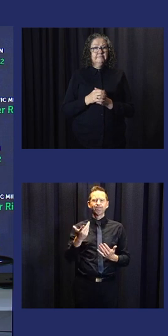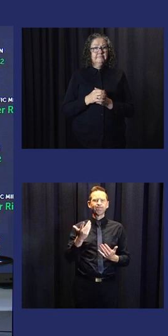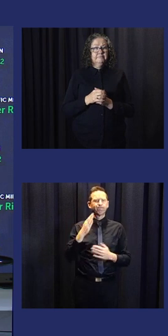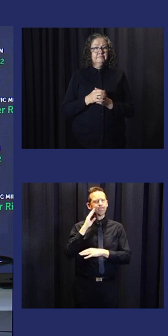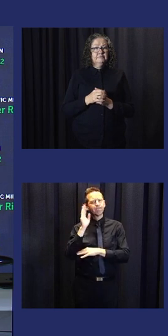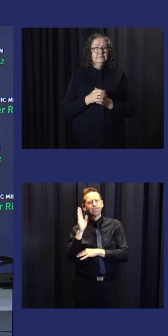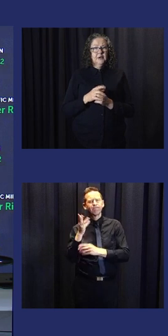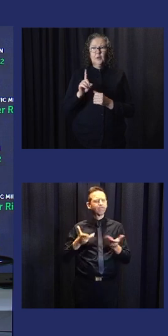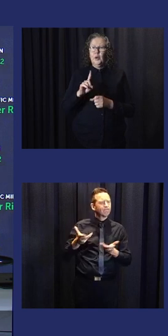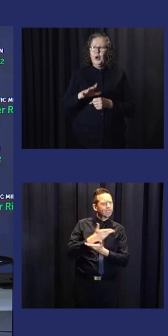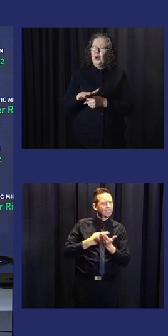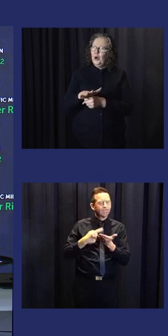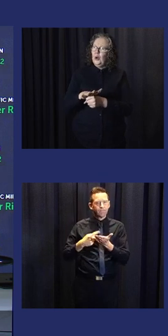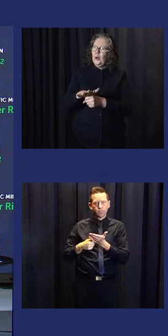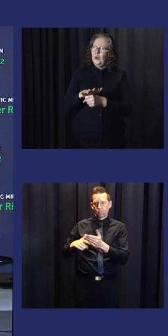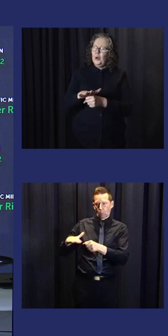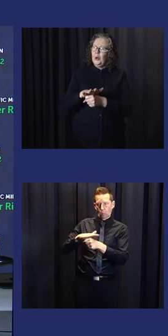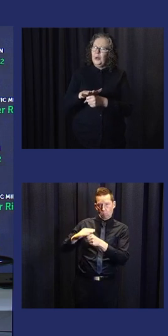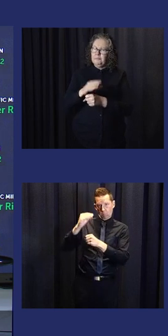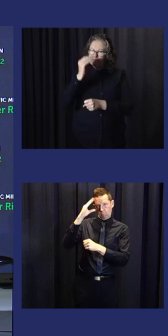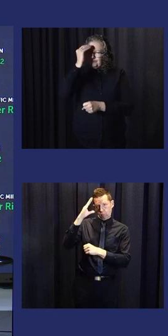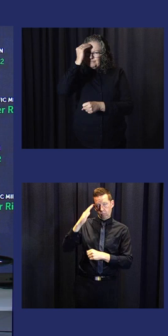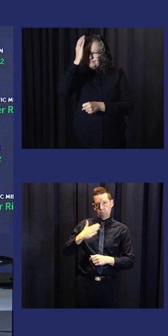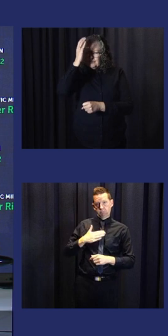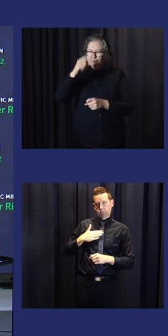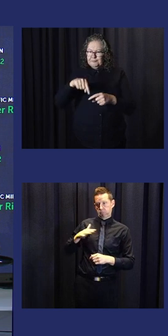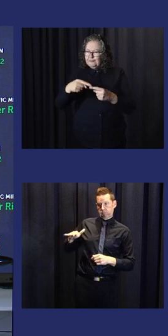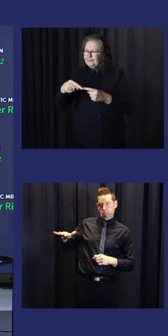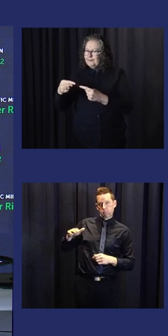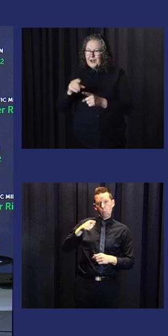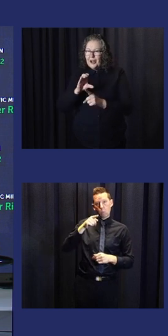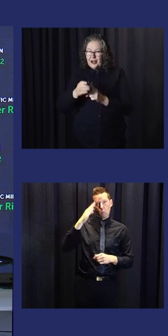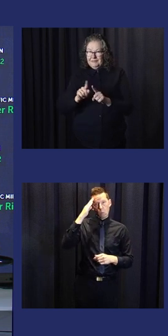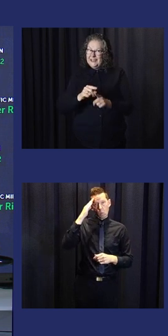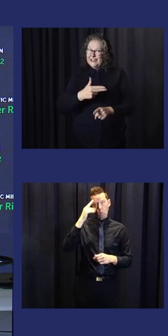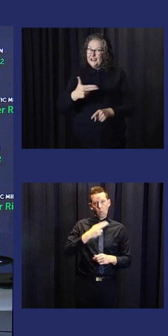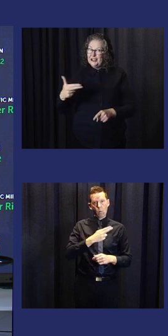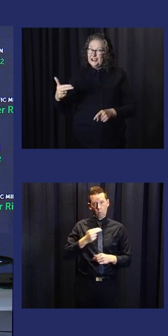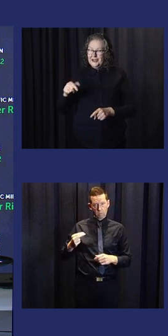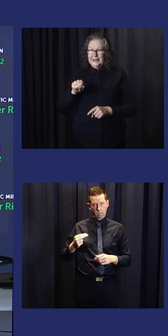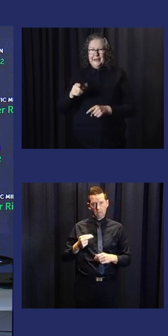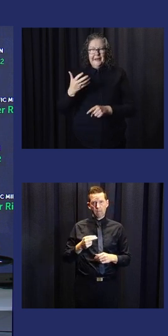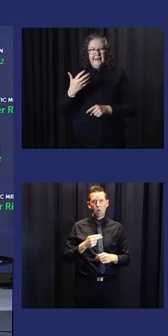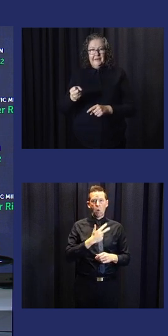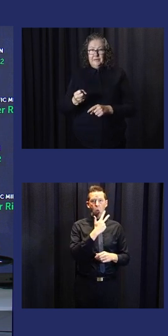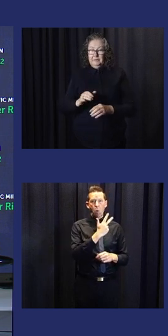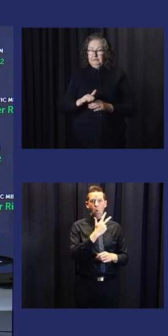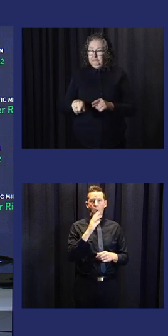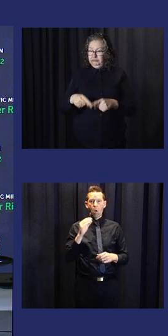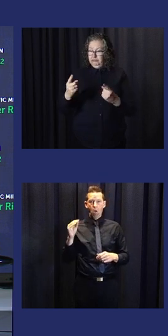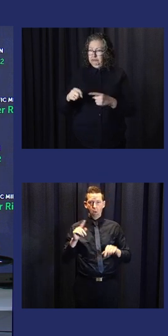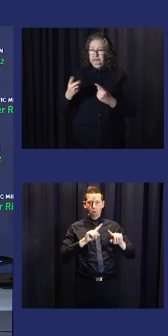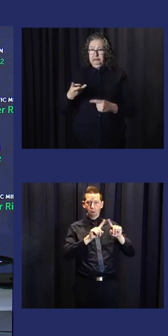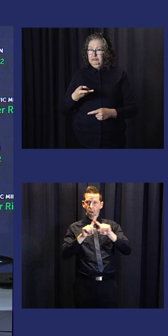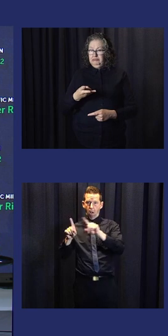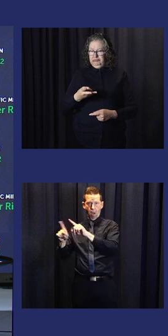wisdom, multicultural archipelago like Indonesia has more than 300 ethnics with the